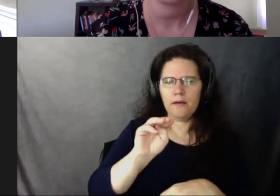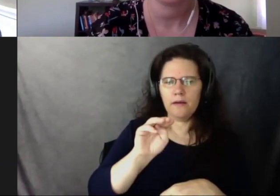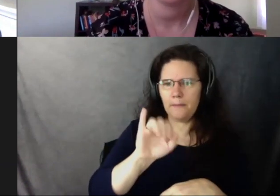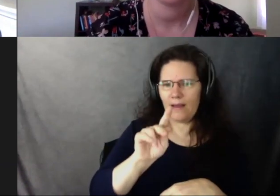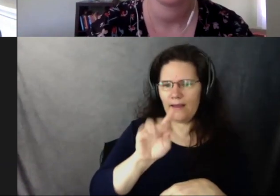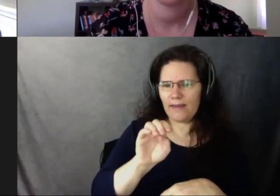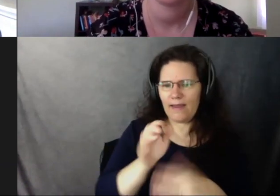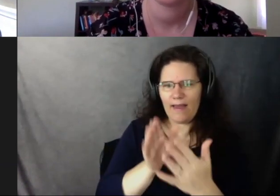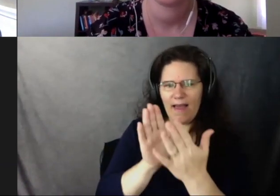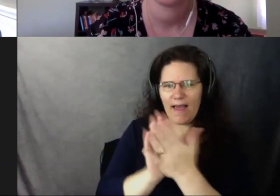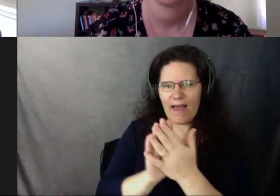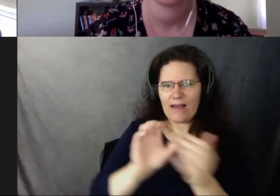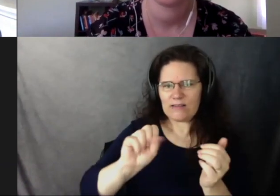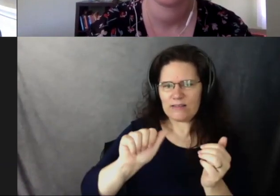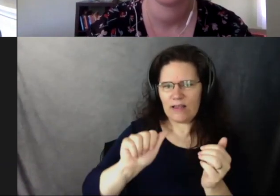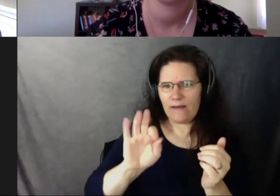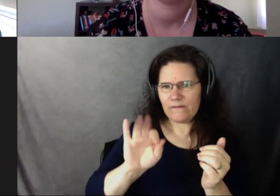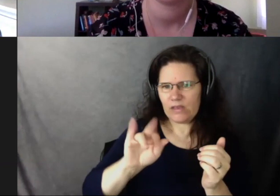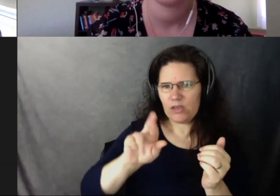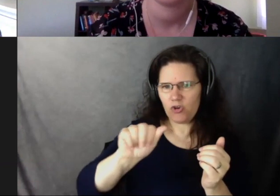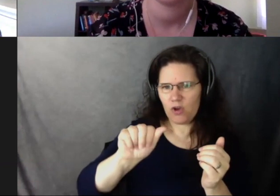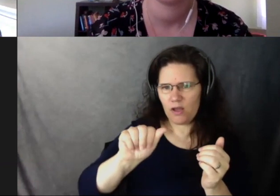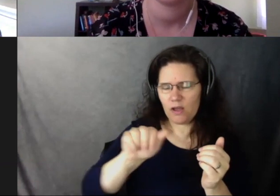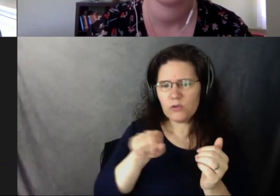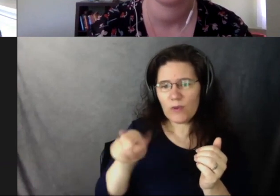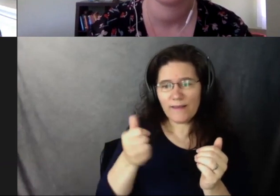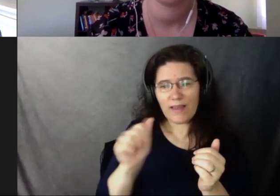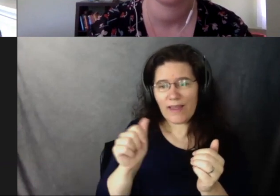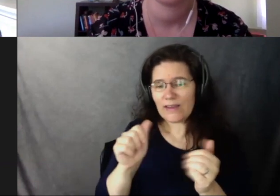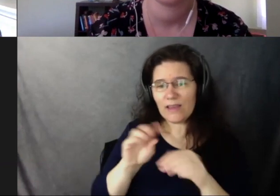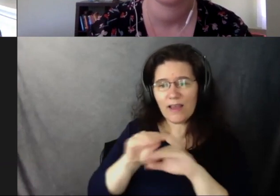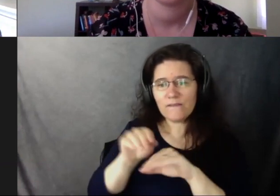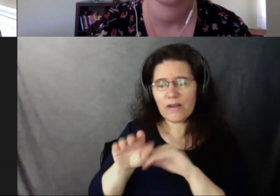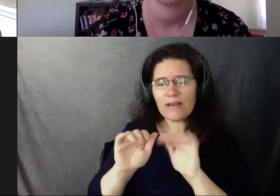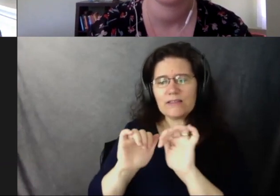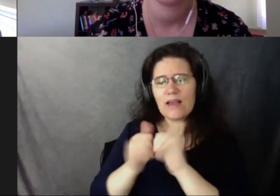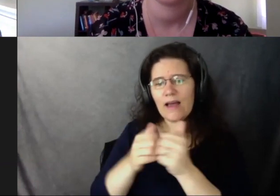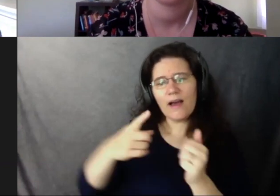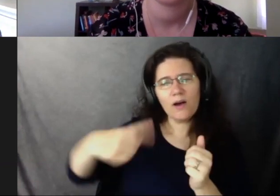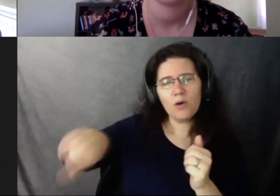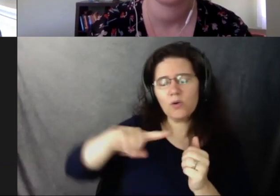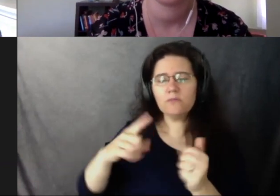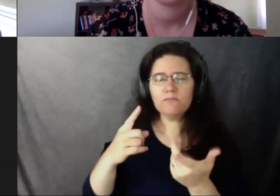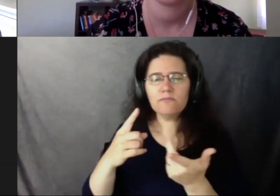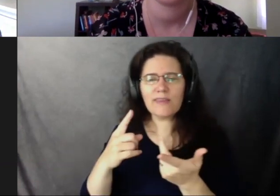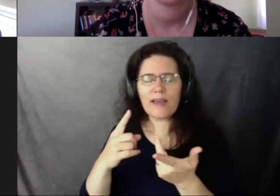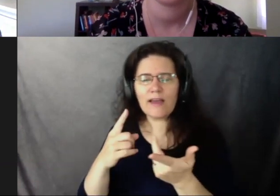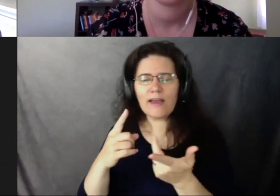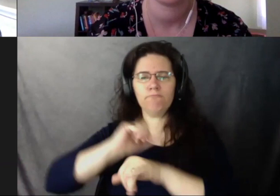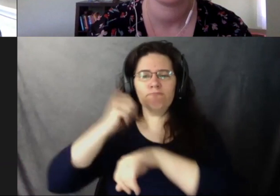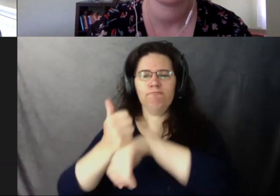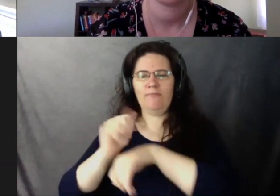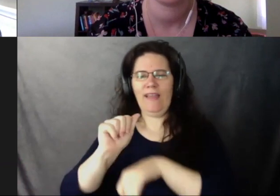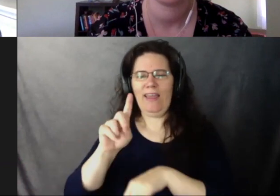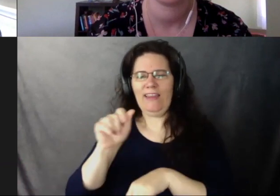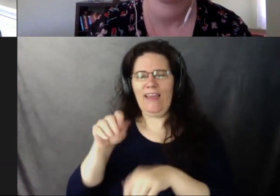Well, the earlier I shared that we have to be like, I'm assuming that most of people we have today, they are